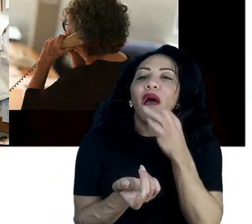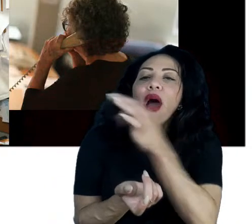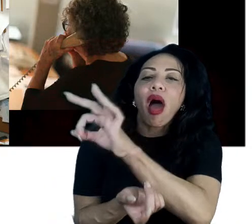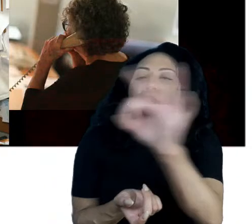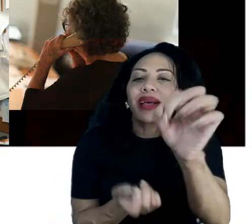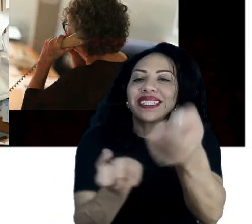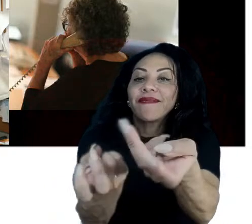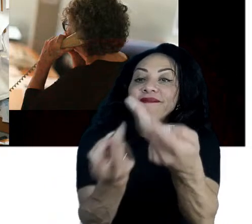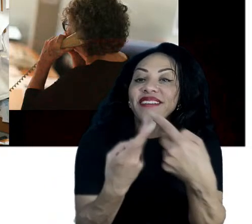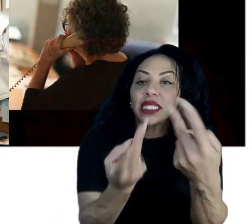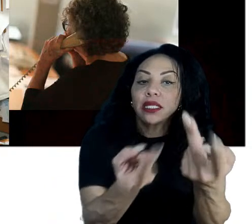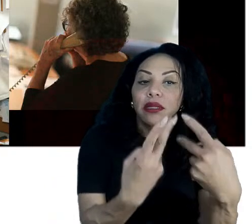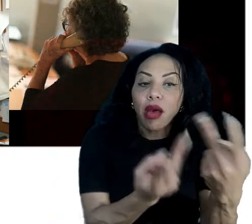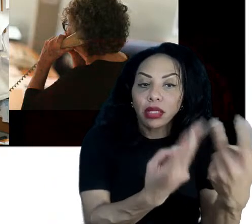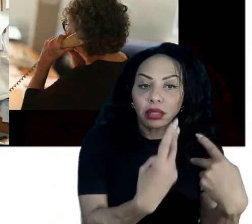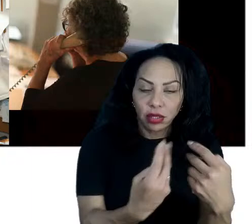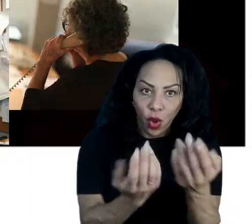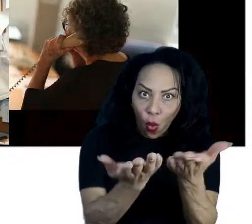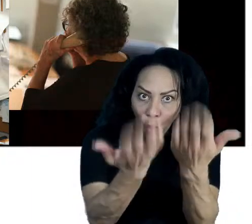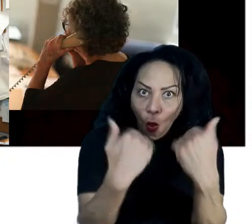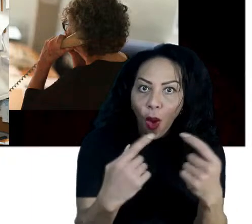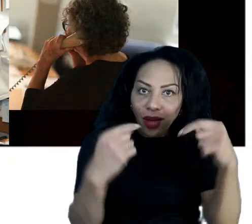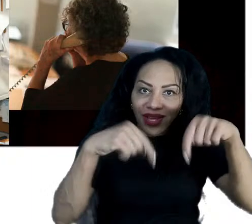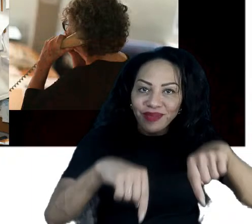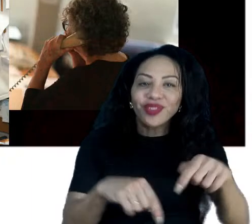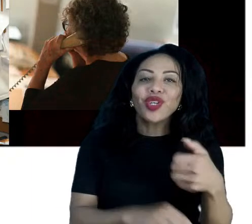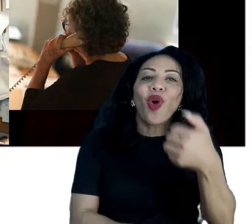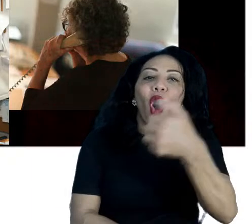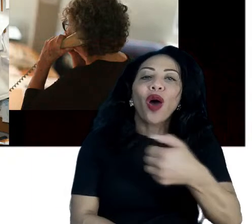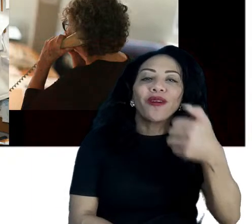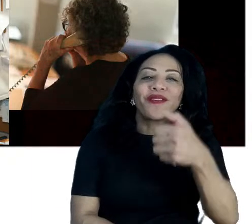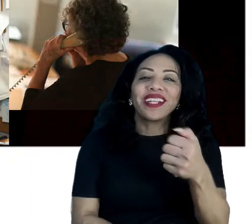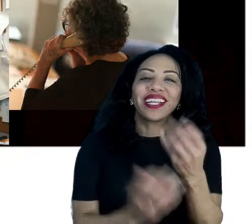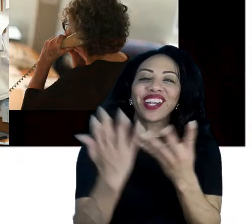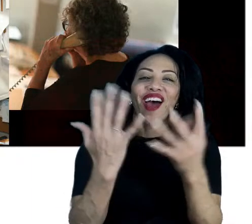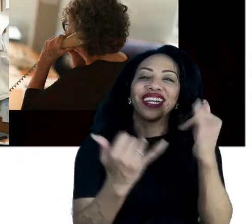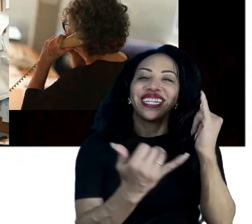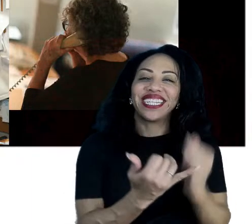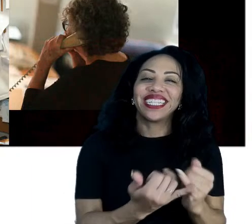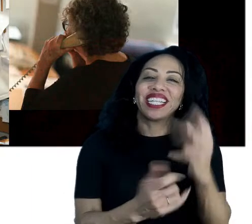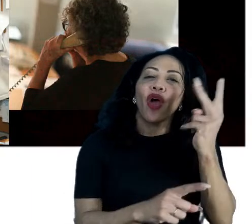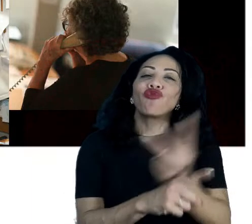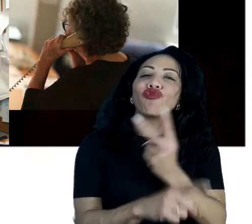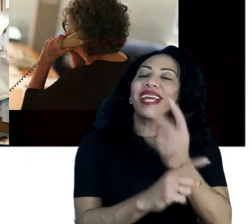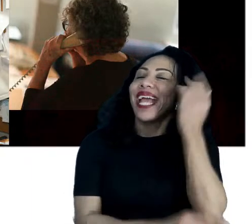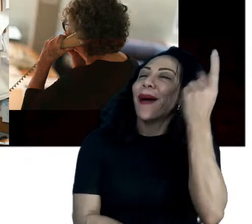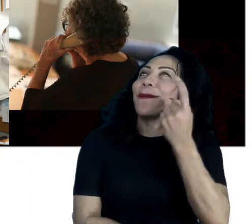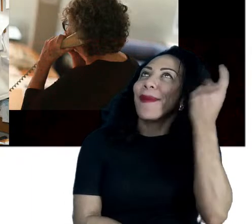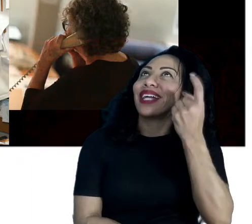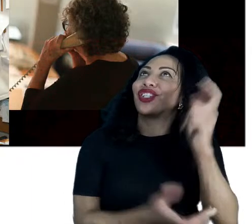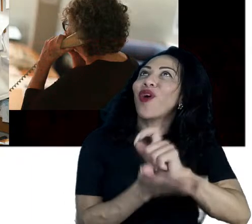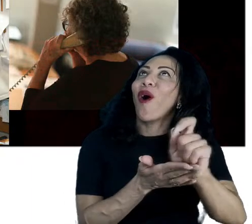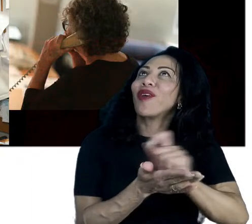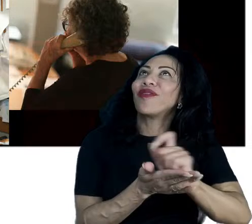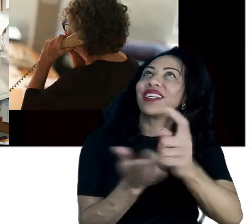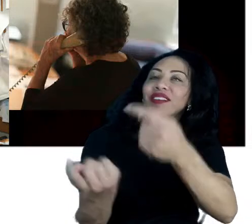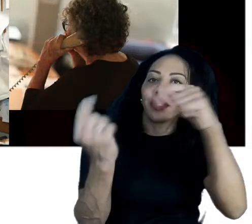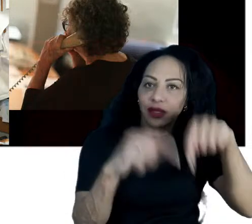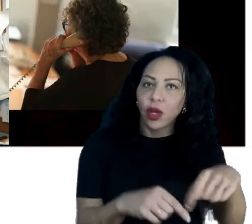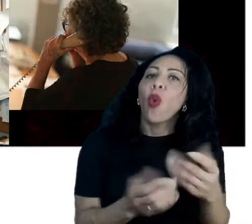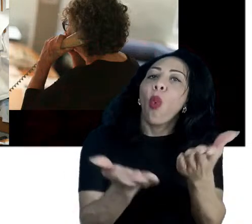It was, you know, welcome to Arnolfini in the 1990s. This is a reimagined office from that time. You're welcome to come in and use the